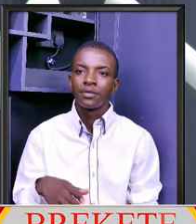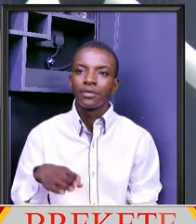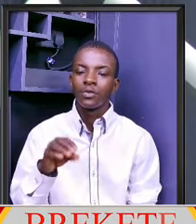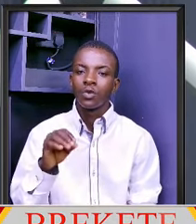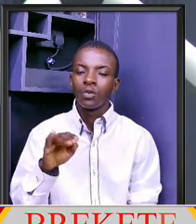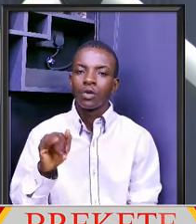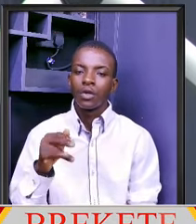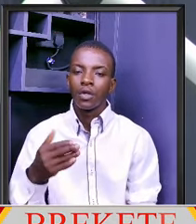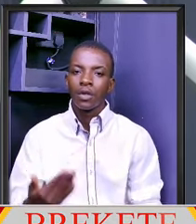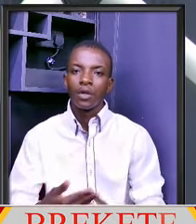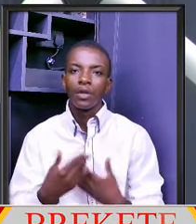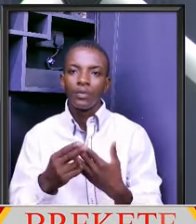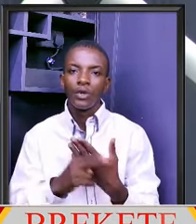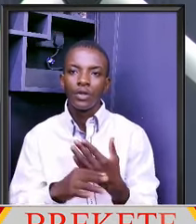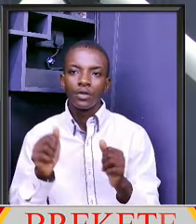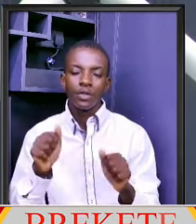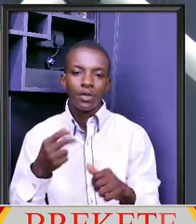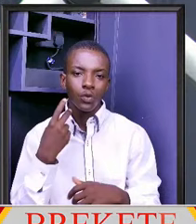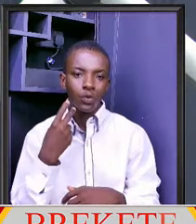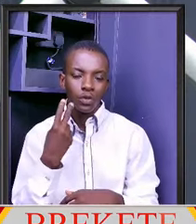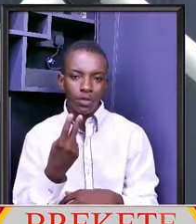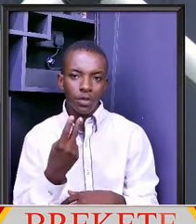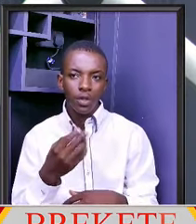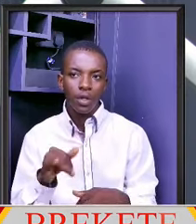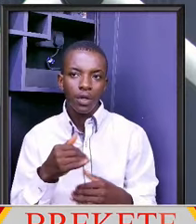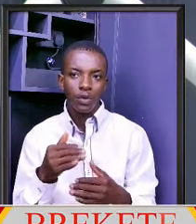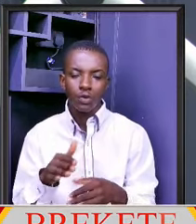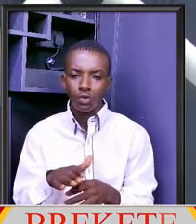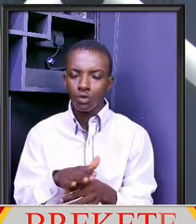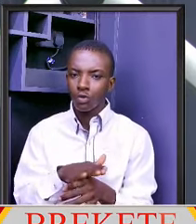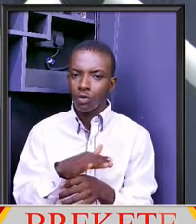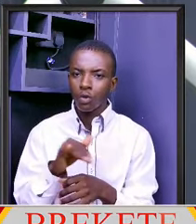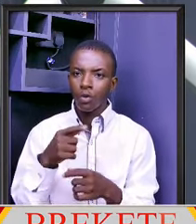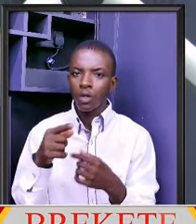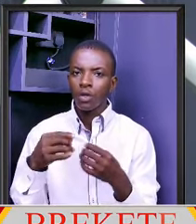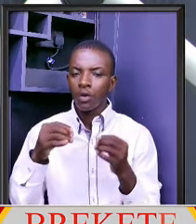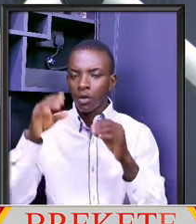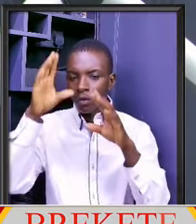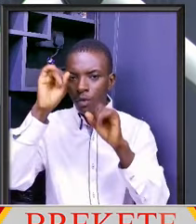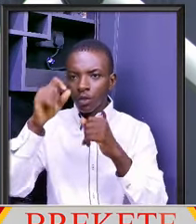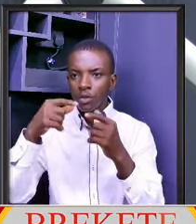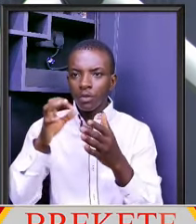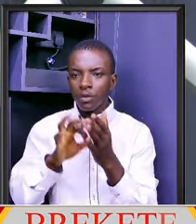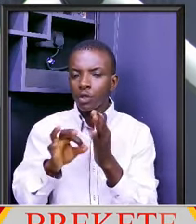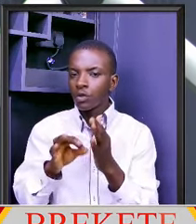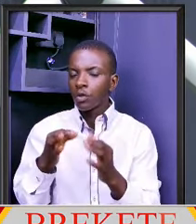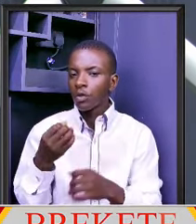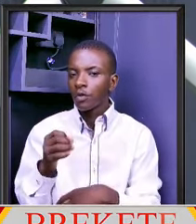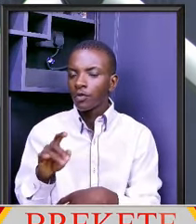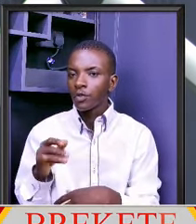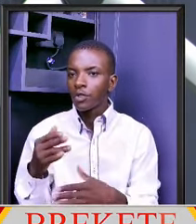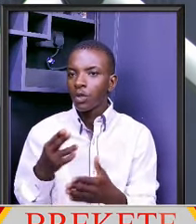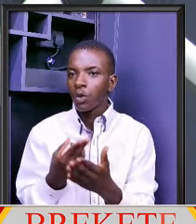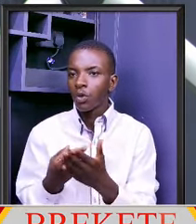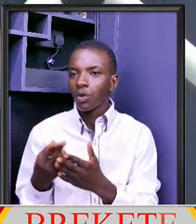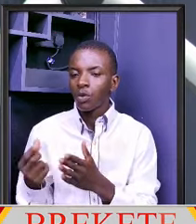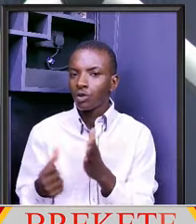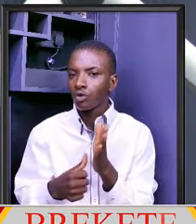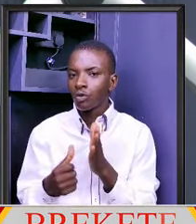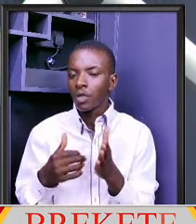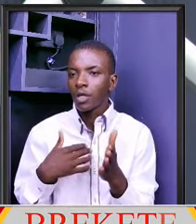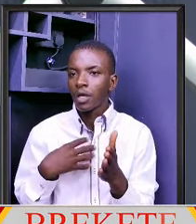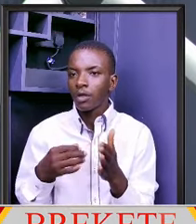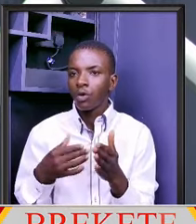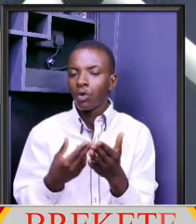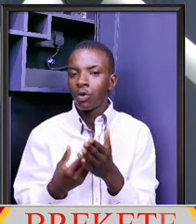Ogbonna happiness, he said, can we see how he slowed down when ordinary president made mention of the Holy Quran and Holy